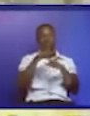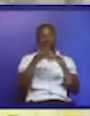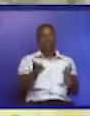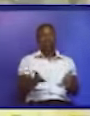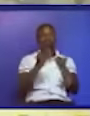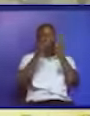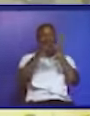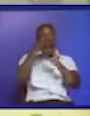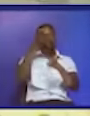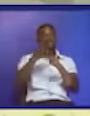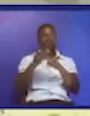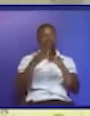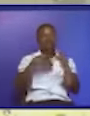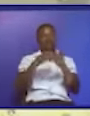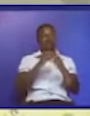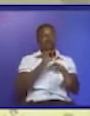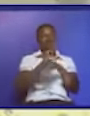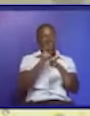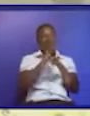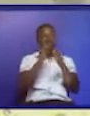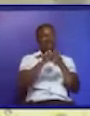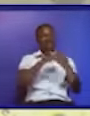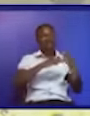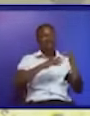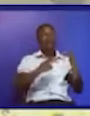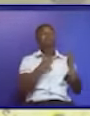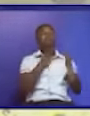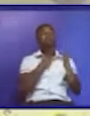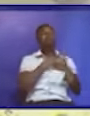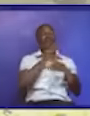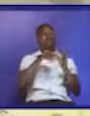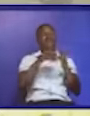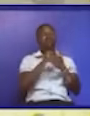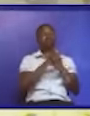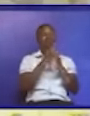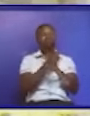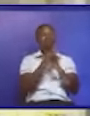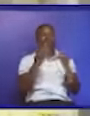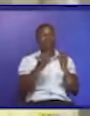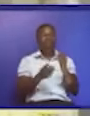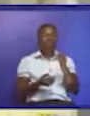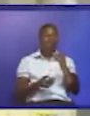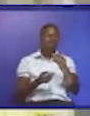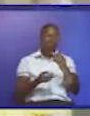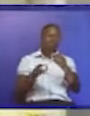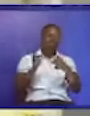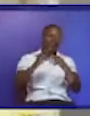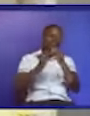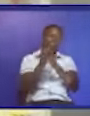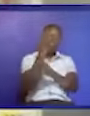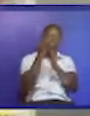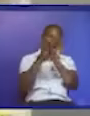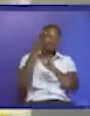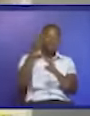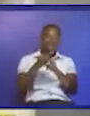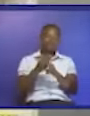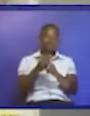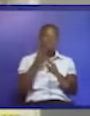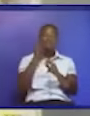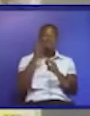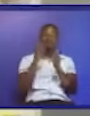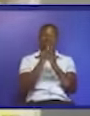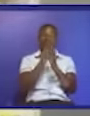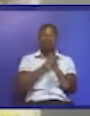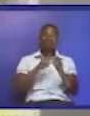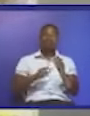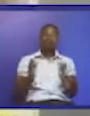that has been committed to you in the name of Jesus Christ. But for tonight, I declare, may the Lord God of heaven who lifts men bless